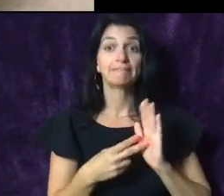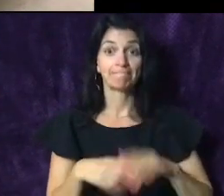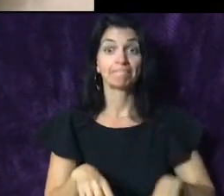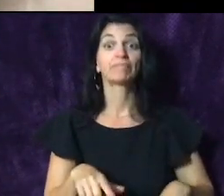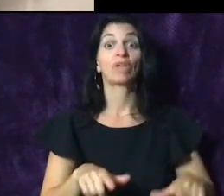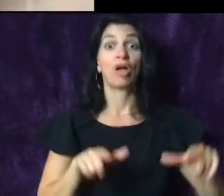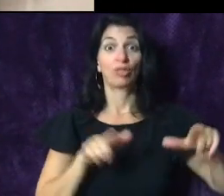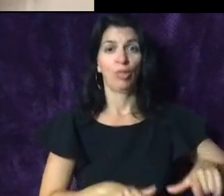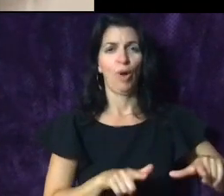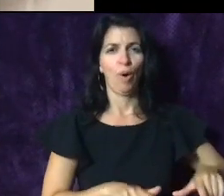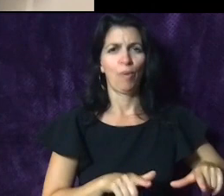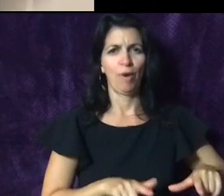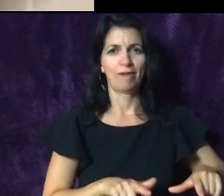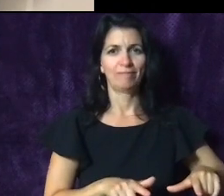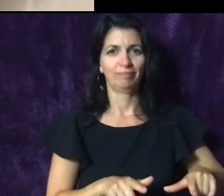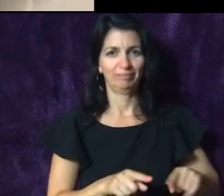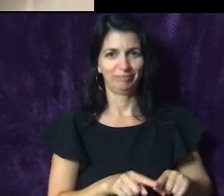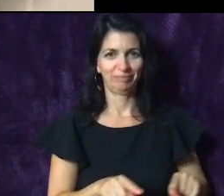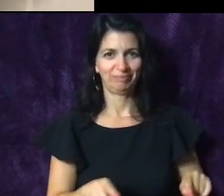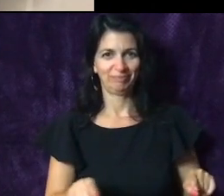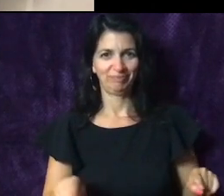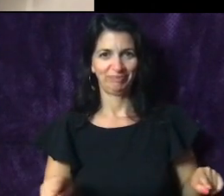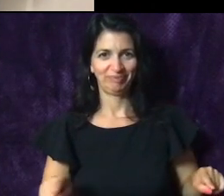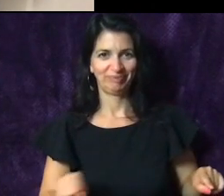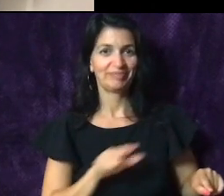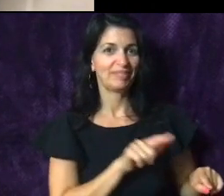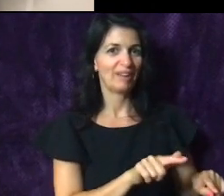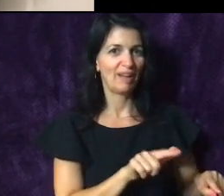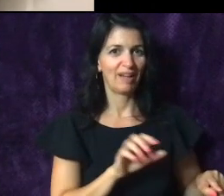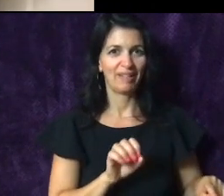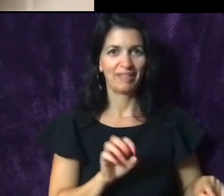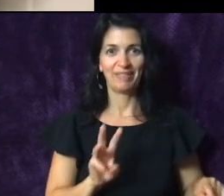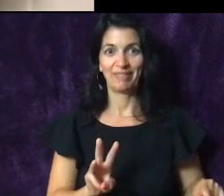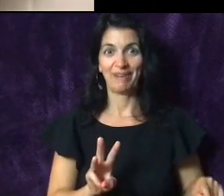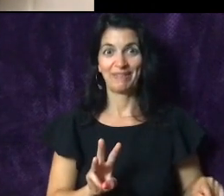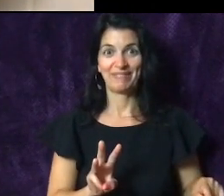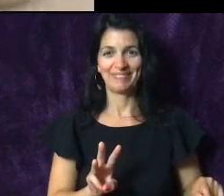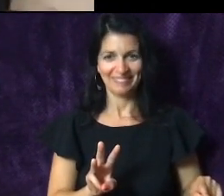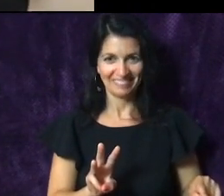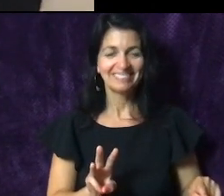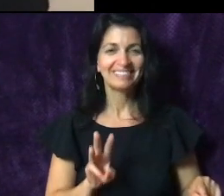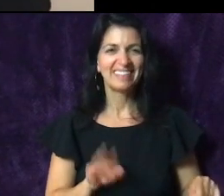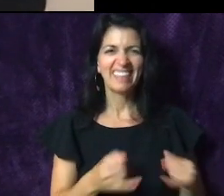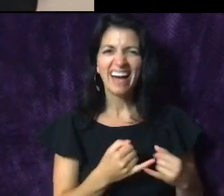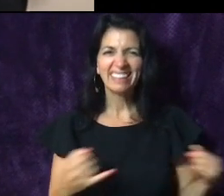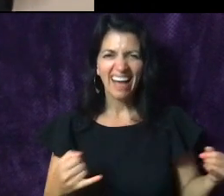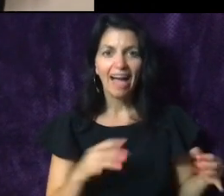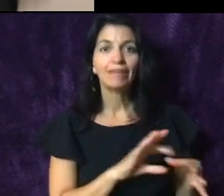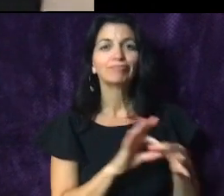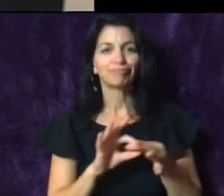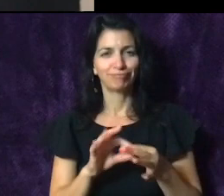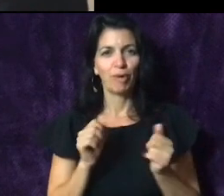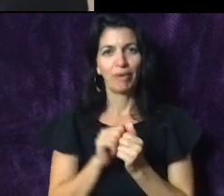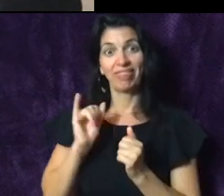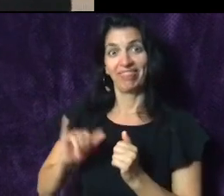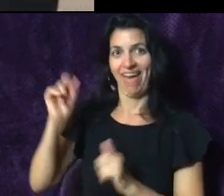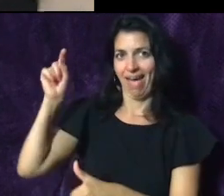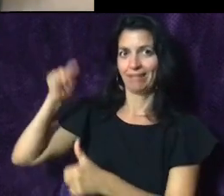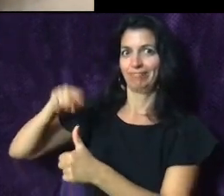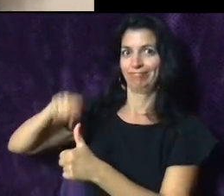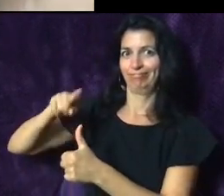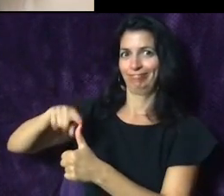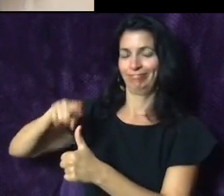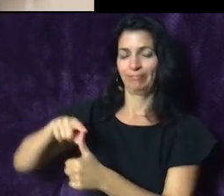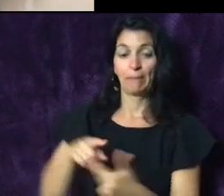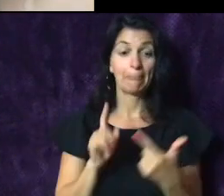one down here, we're just gonna write low. So this line is all about this glass. This middle one, the